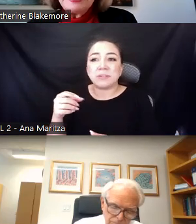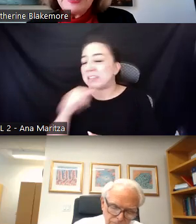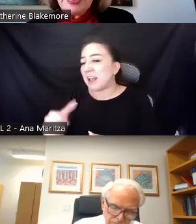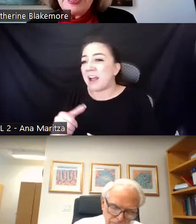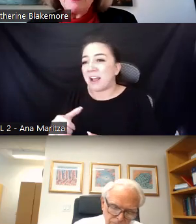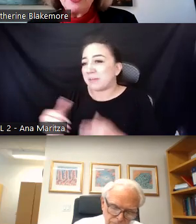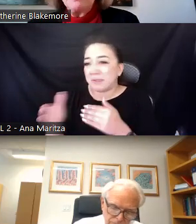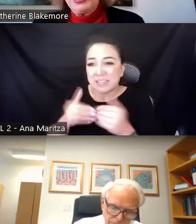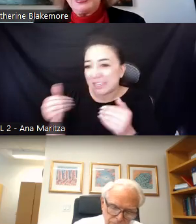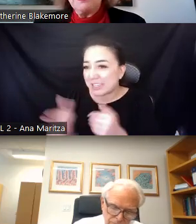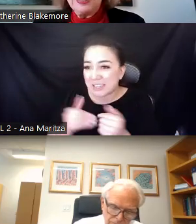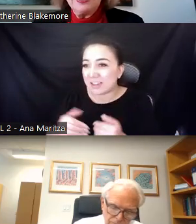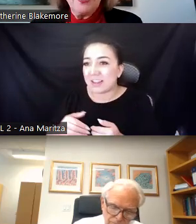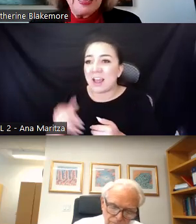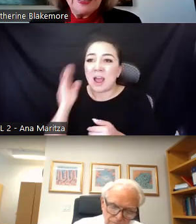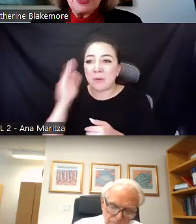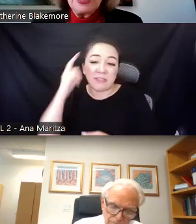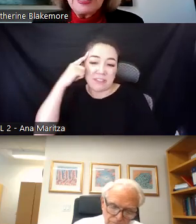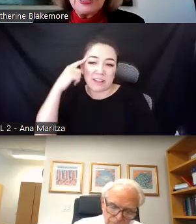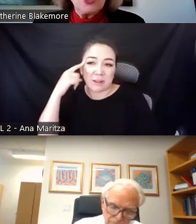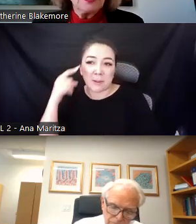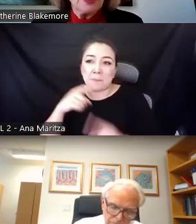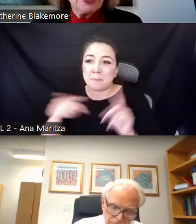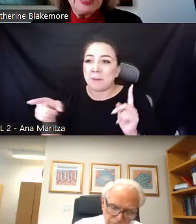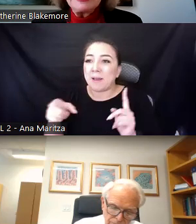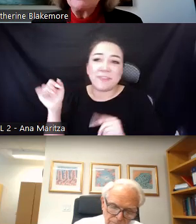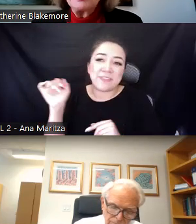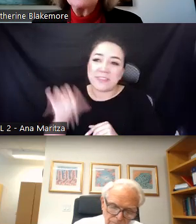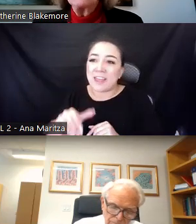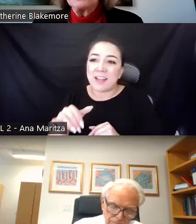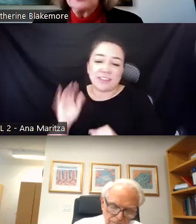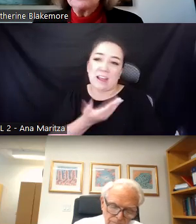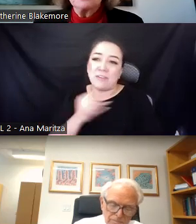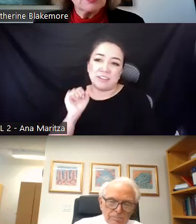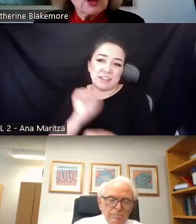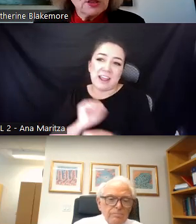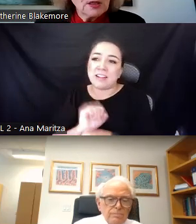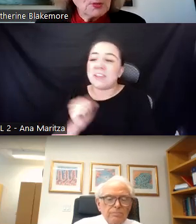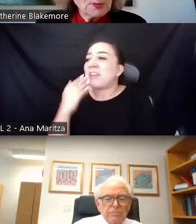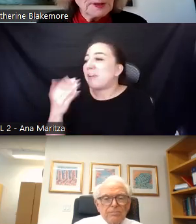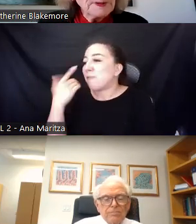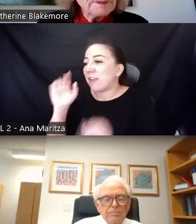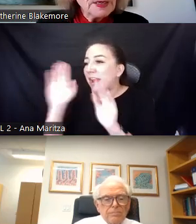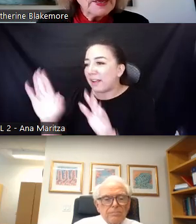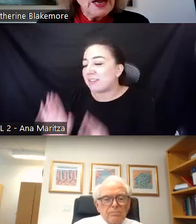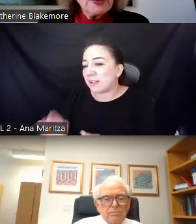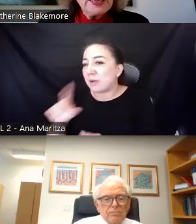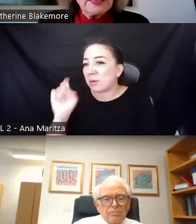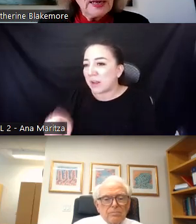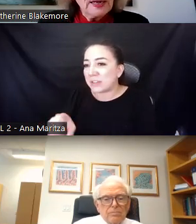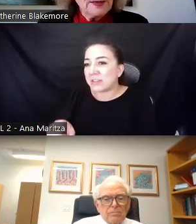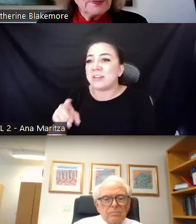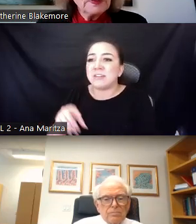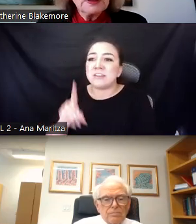be easy, I would think, but that nonetheless is our task. But thank you for the excellent question, Dr. Mobley.